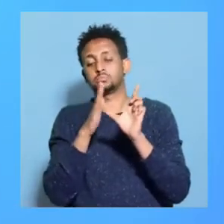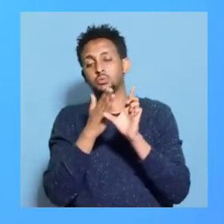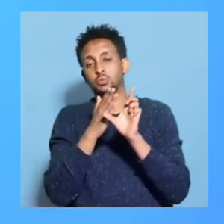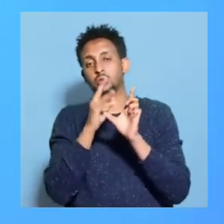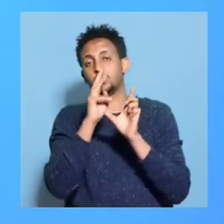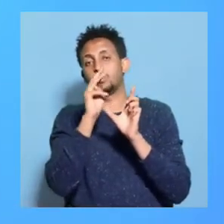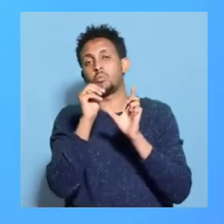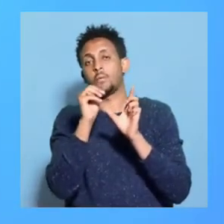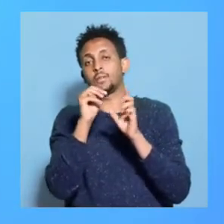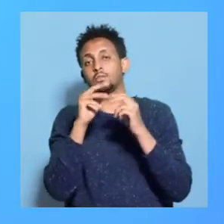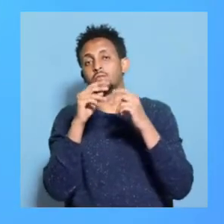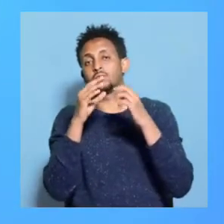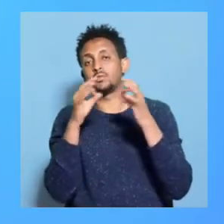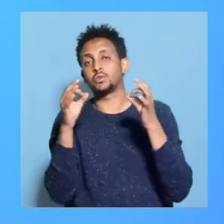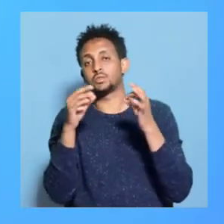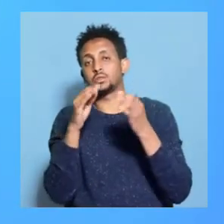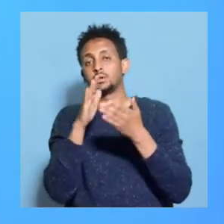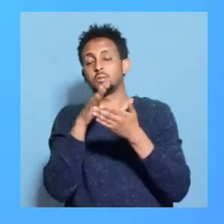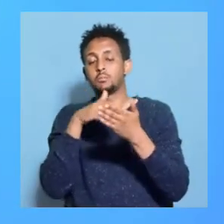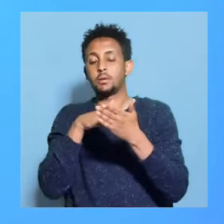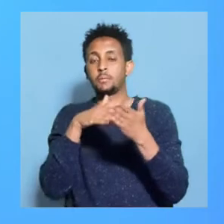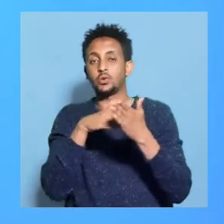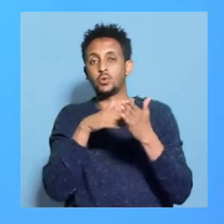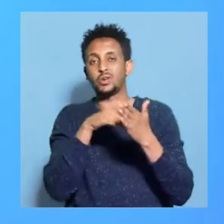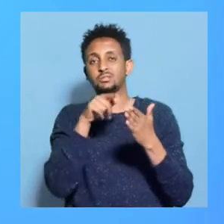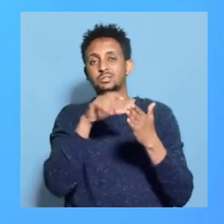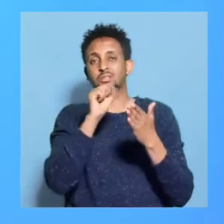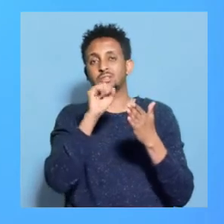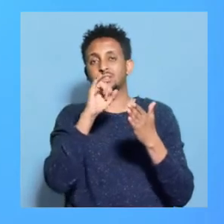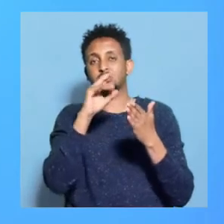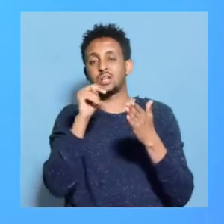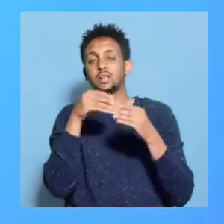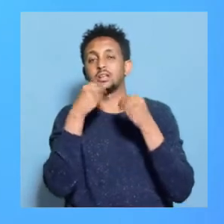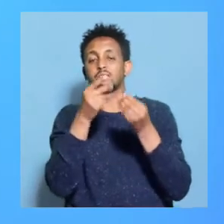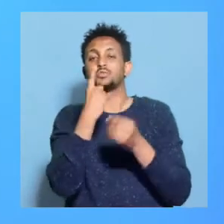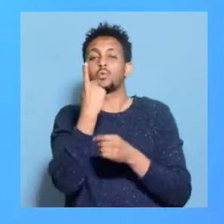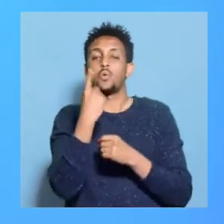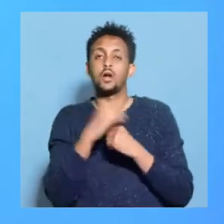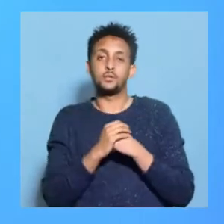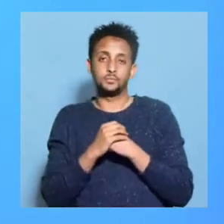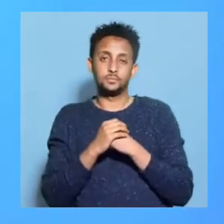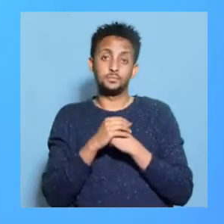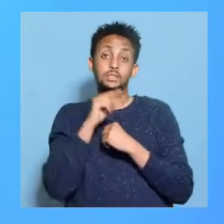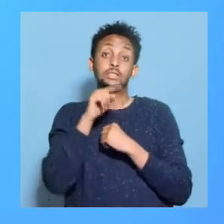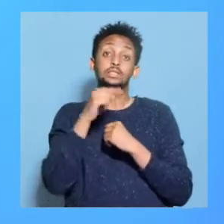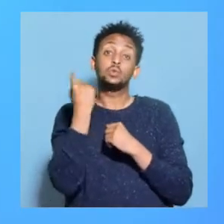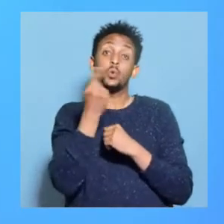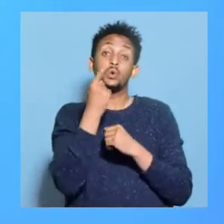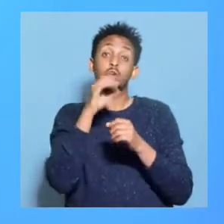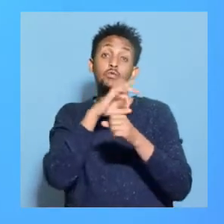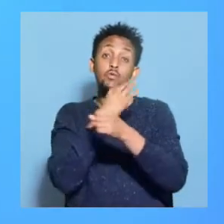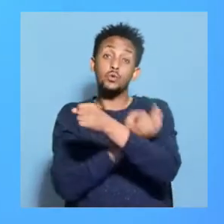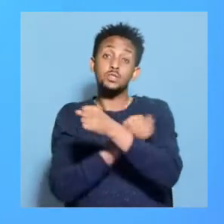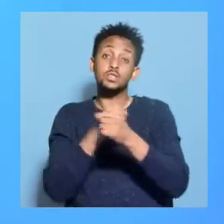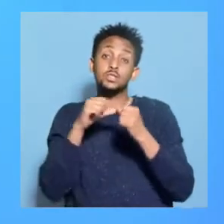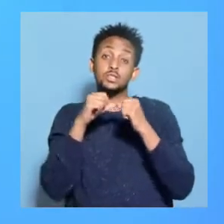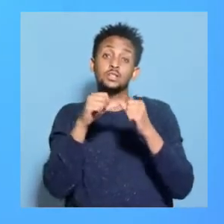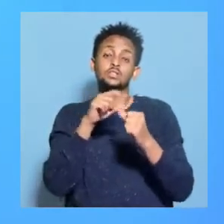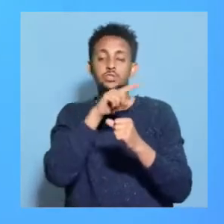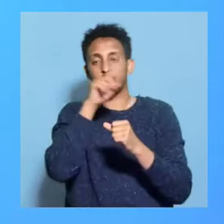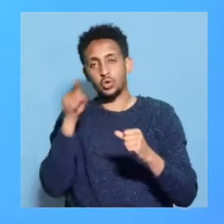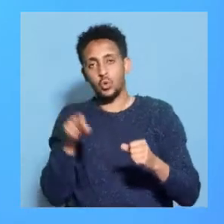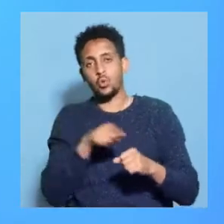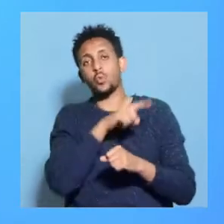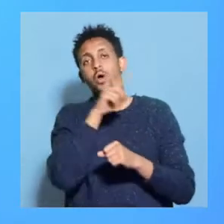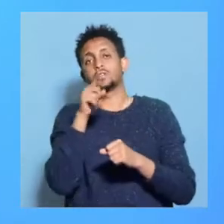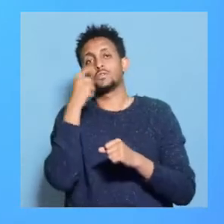the moment arm and the force are perpendicular degree, so sine 90 gives us 1. This is the only force which tends to act